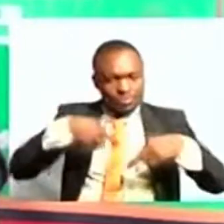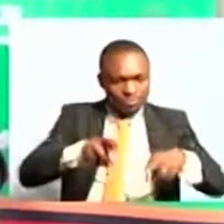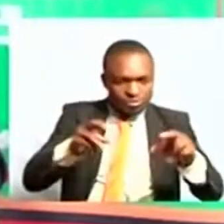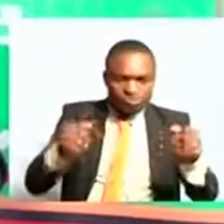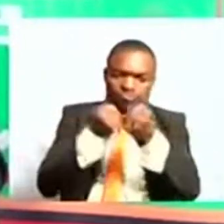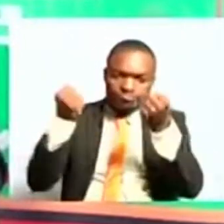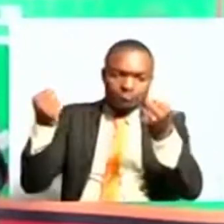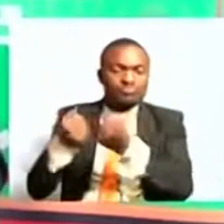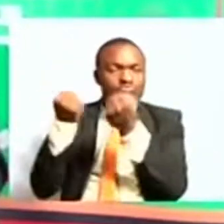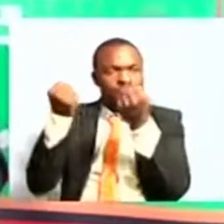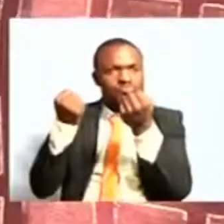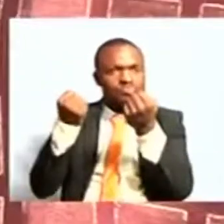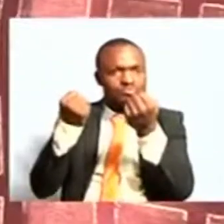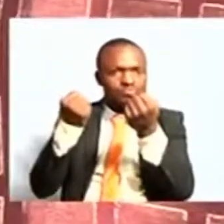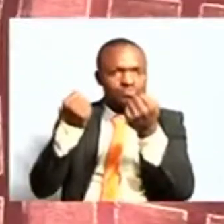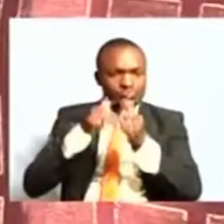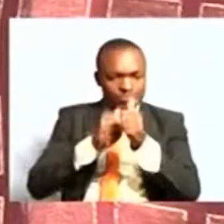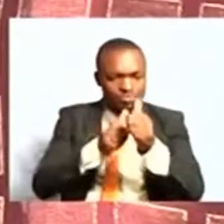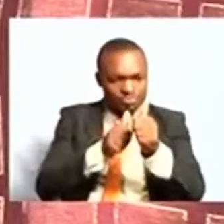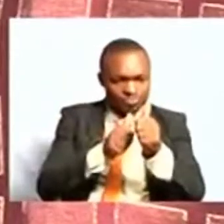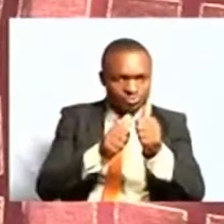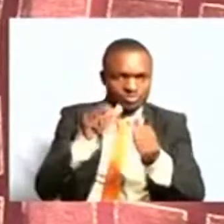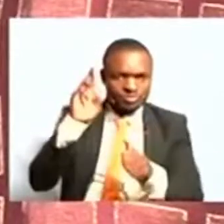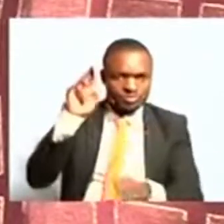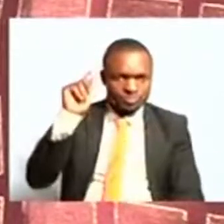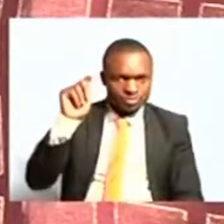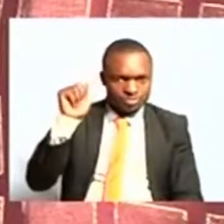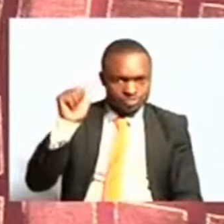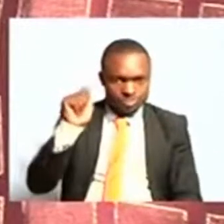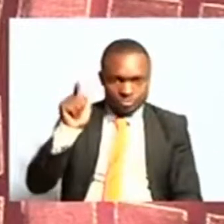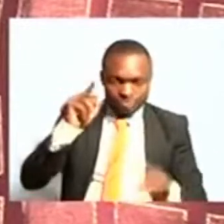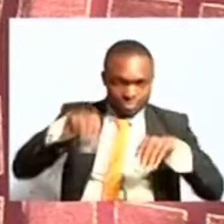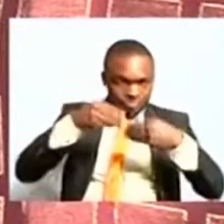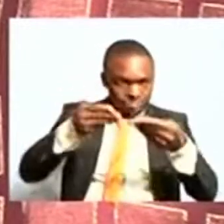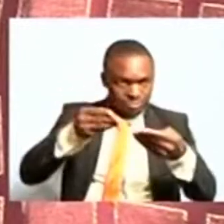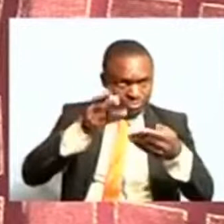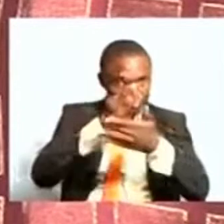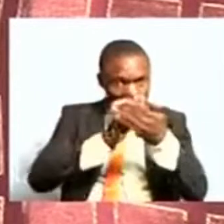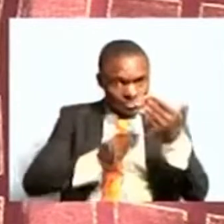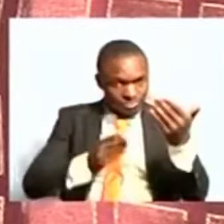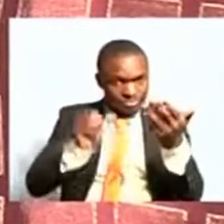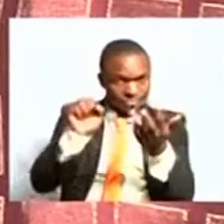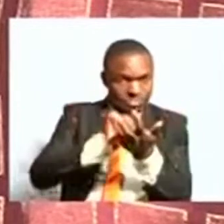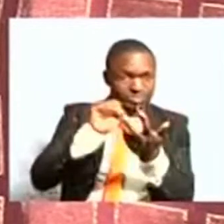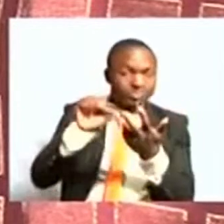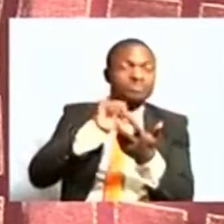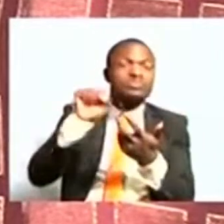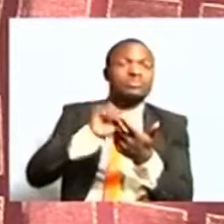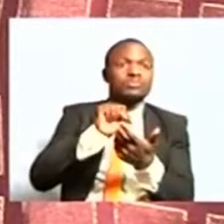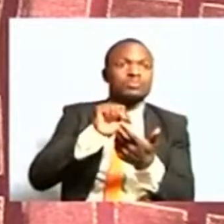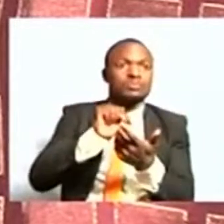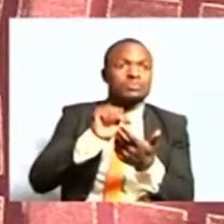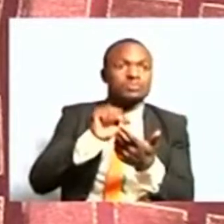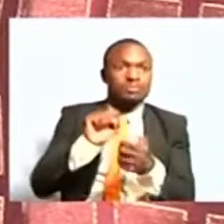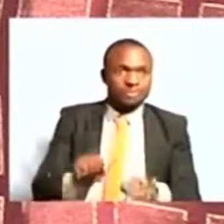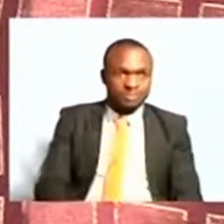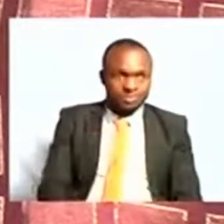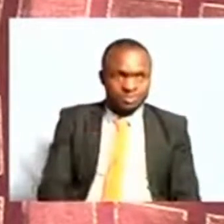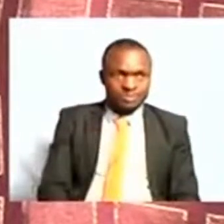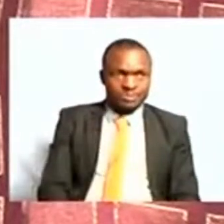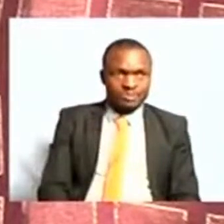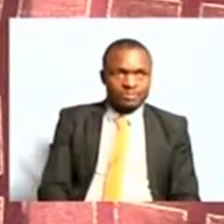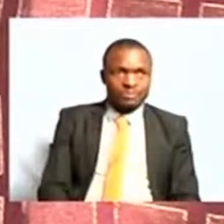accidents according to the agency. So I'll give some statistics based